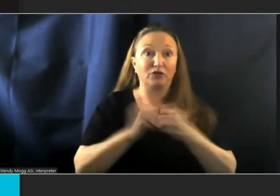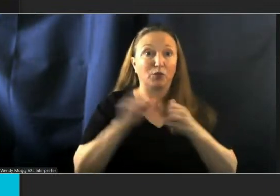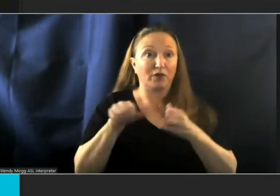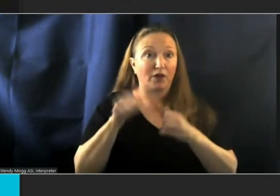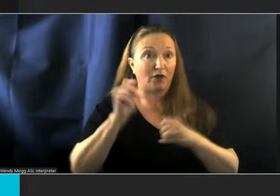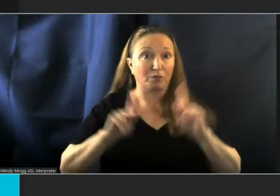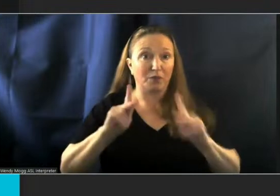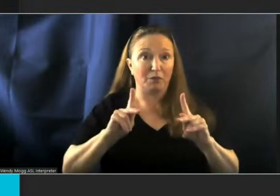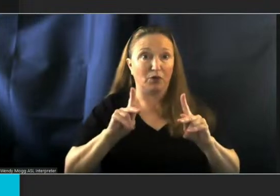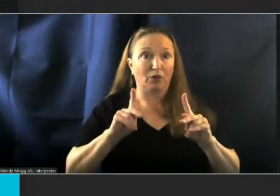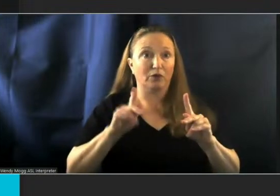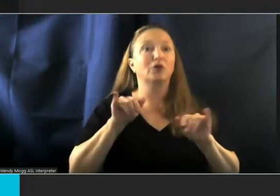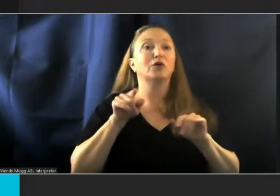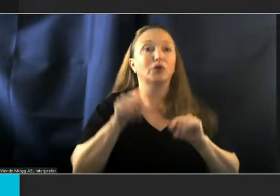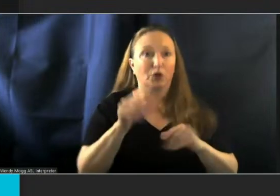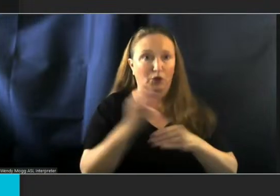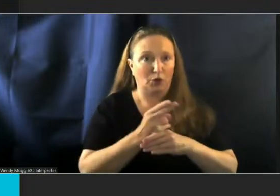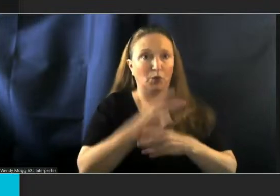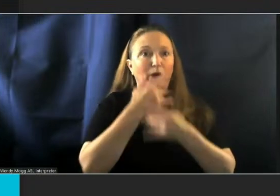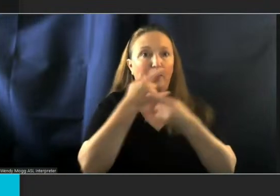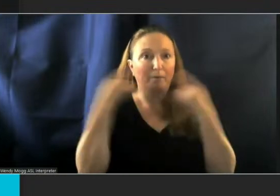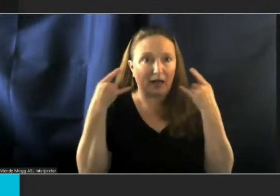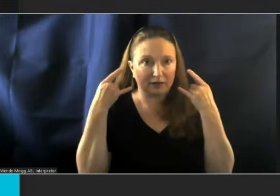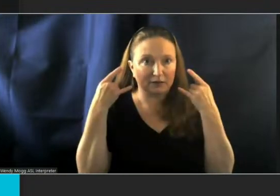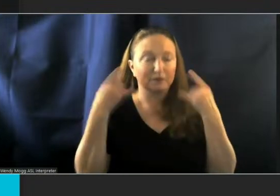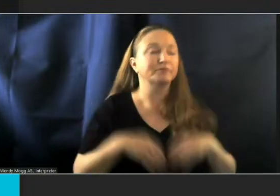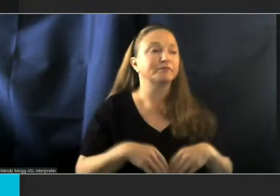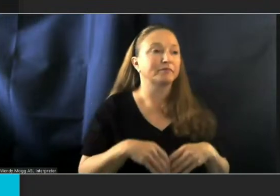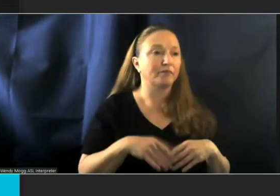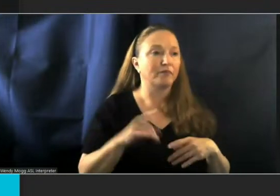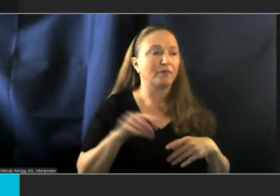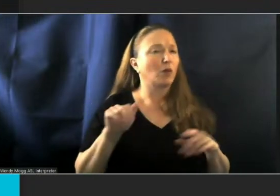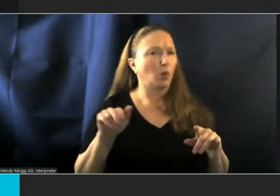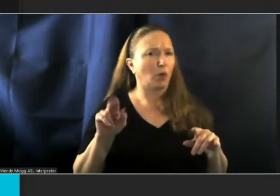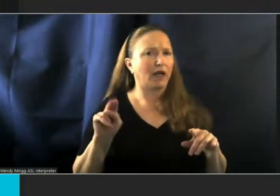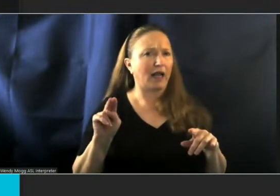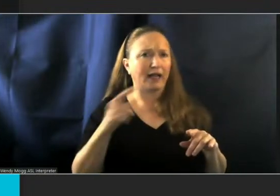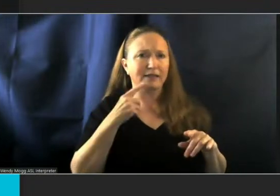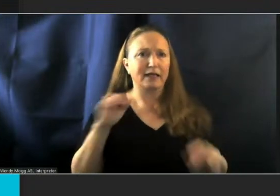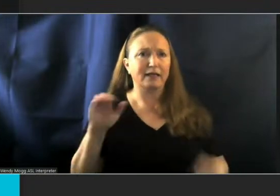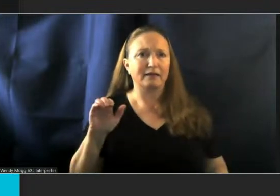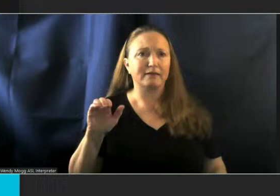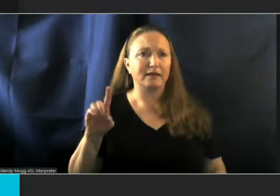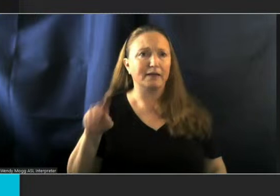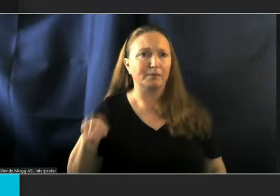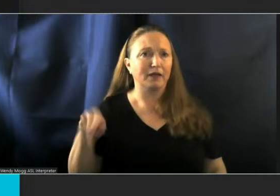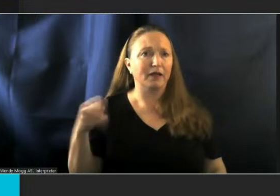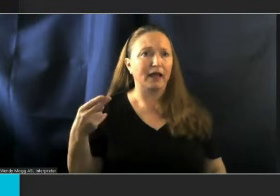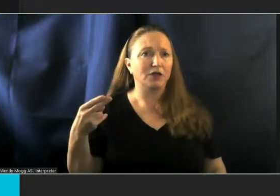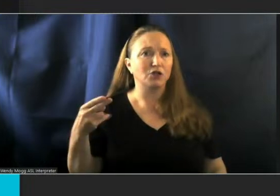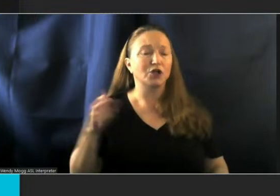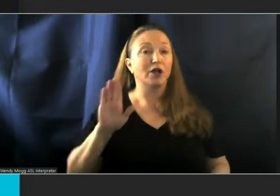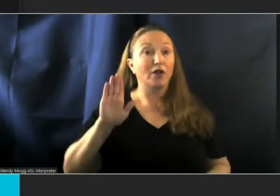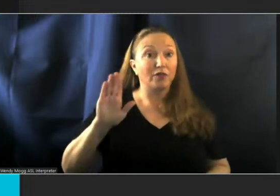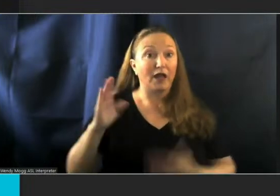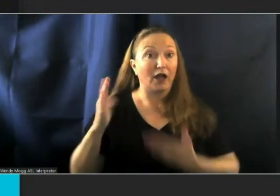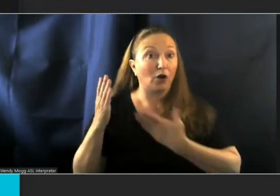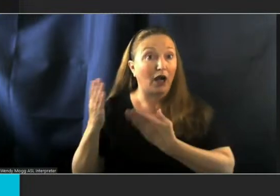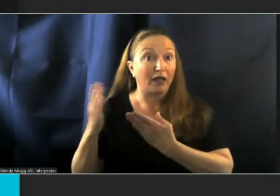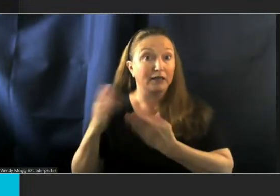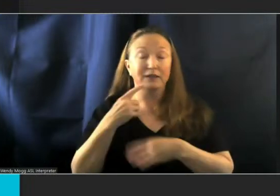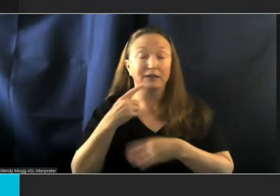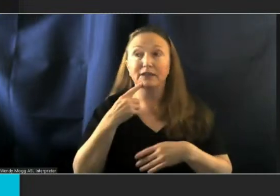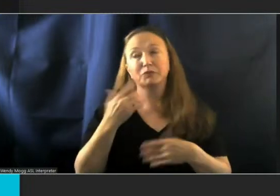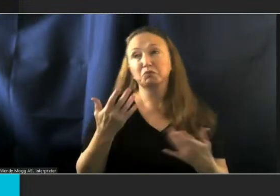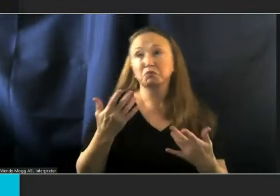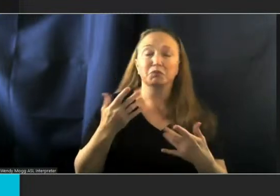reason for this, to follow up on what Anne presented, is that the CDPH guidance says